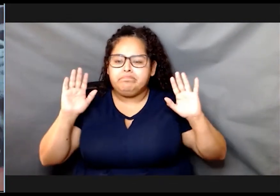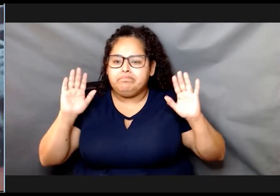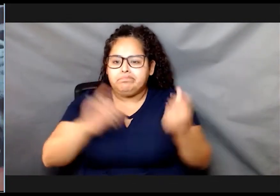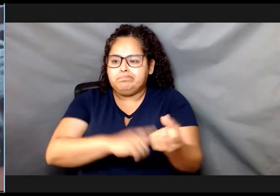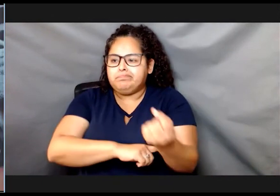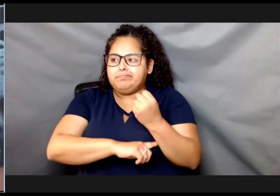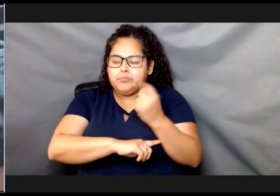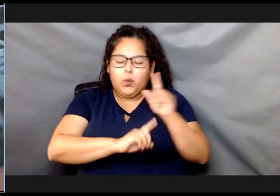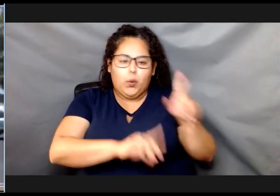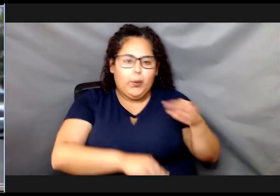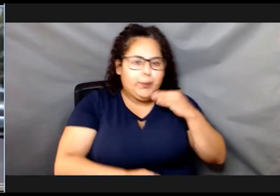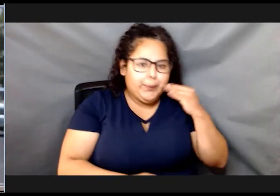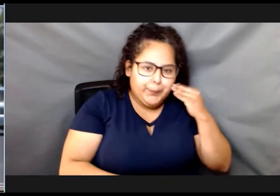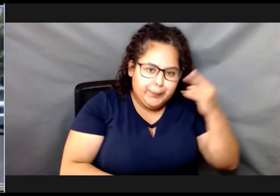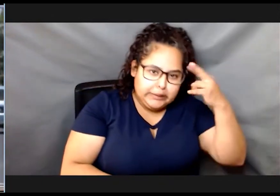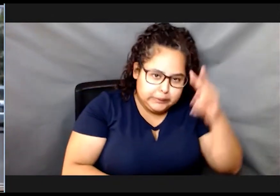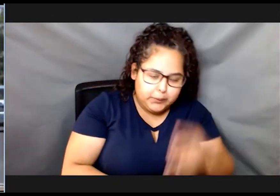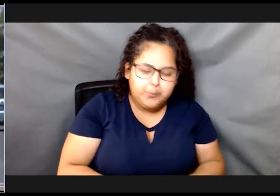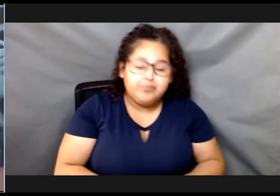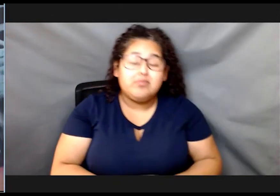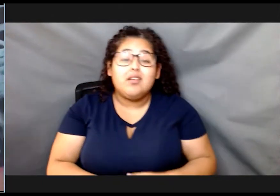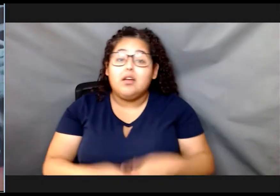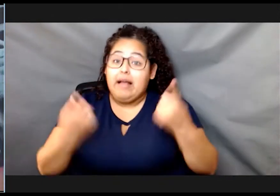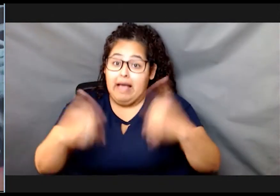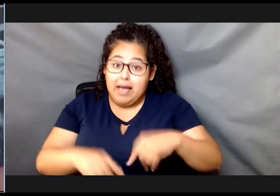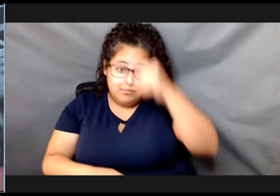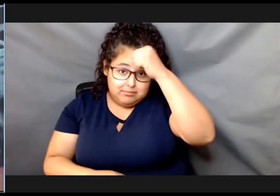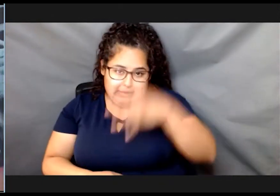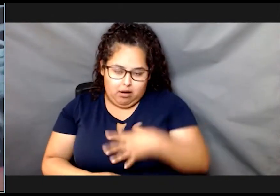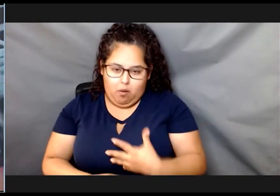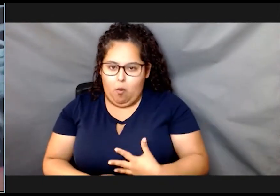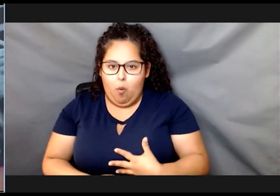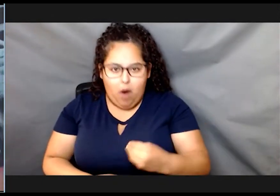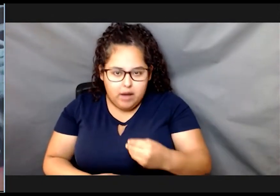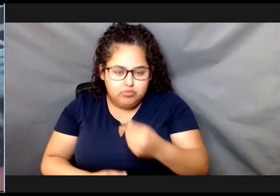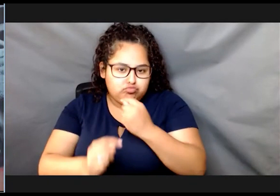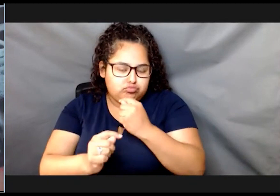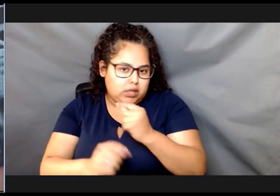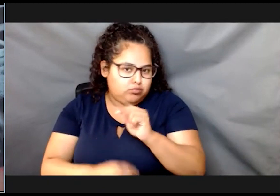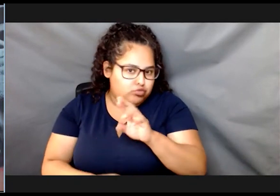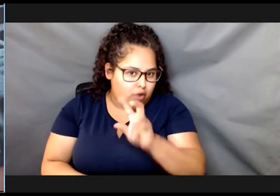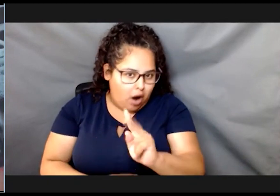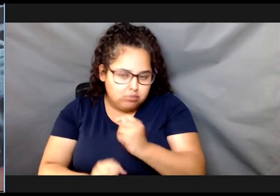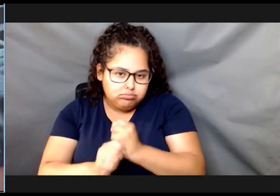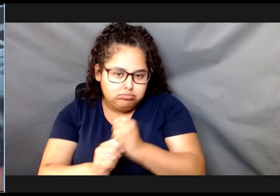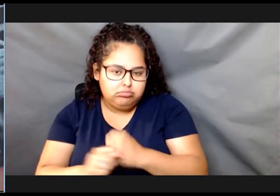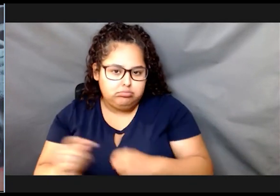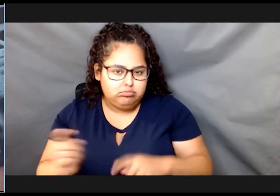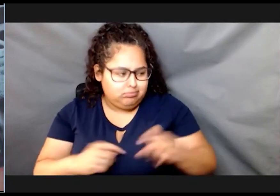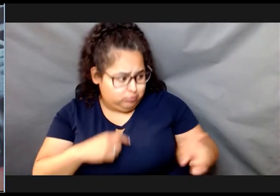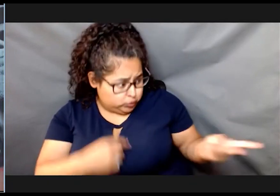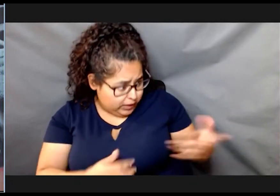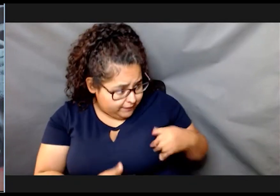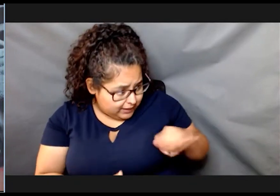One guy stopped in his white truck, I remember. He asked my mom if we had ID, and my mom didn't understand what he was saying, so she just